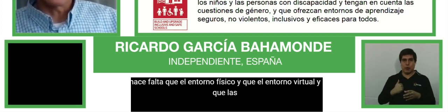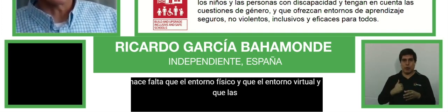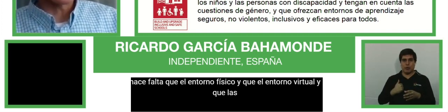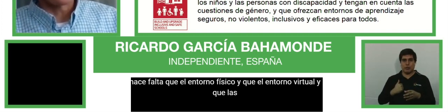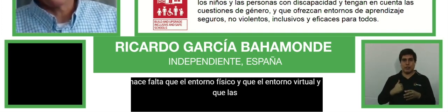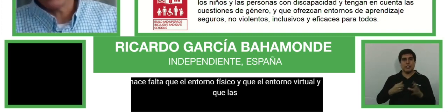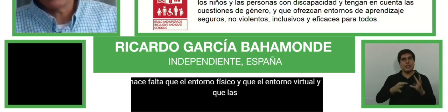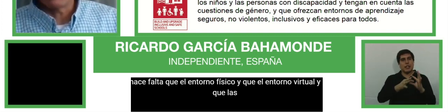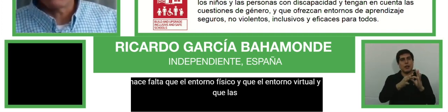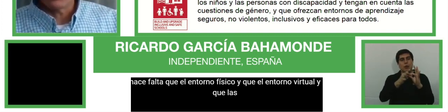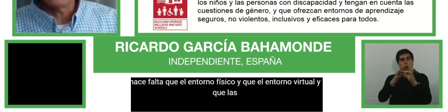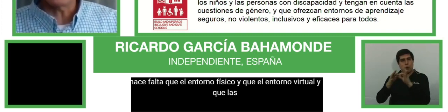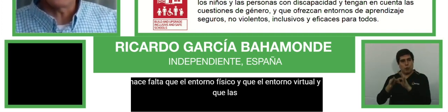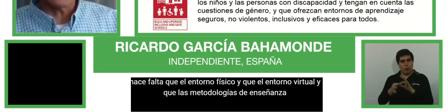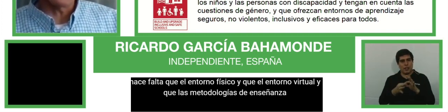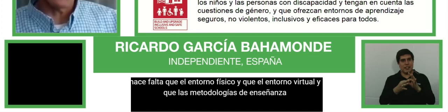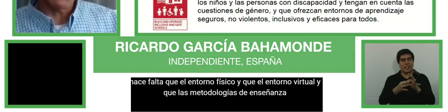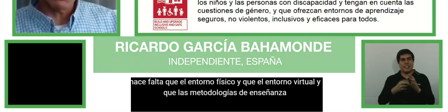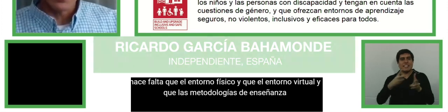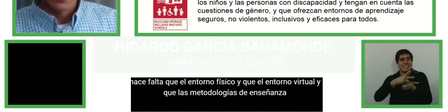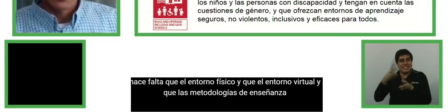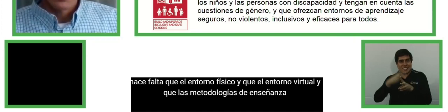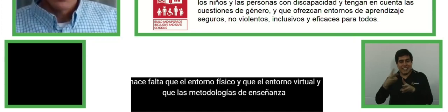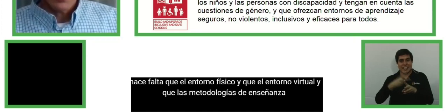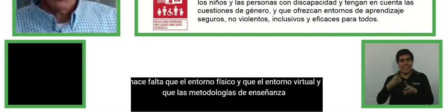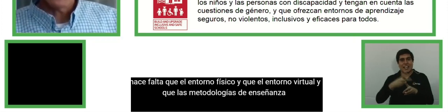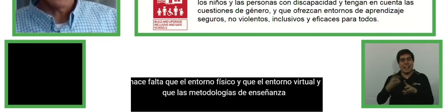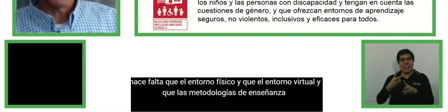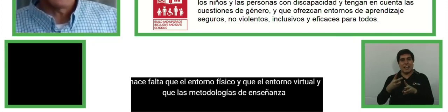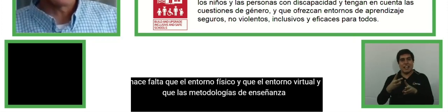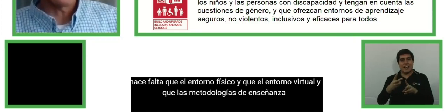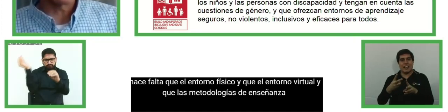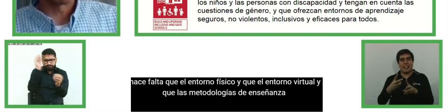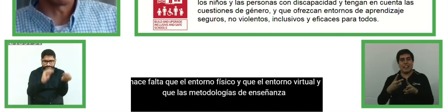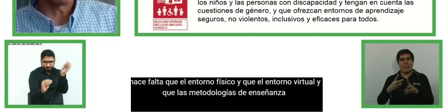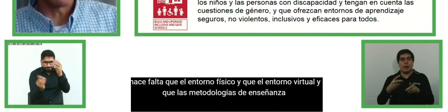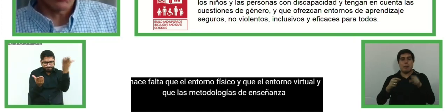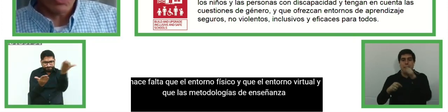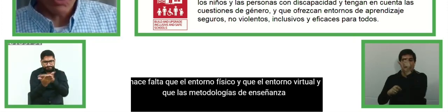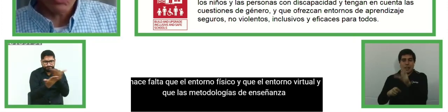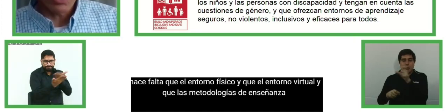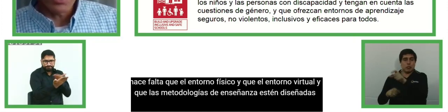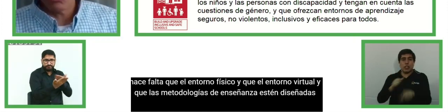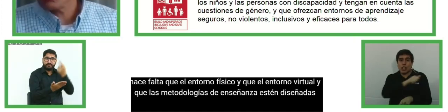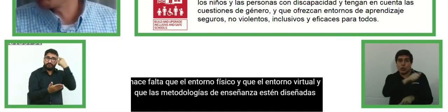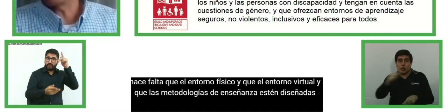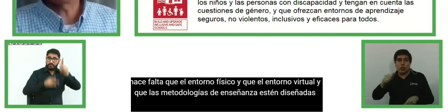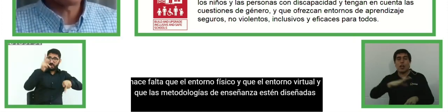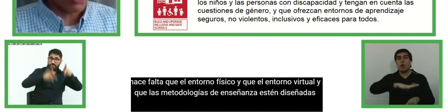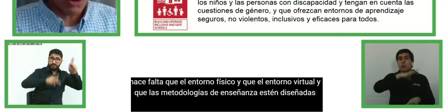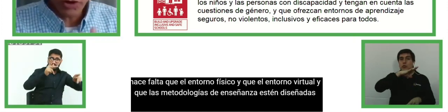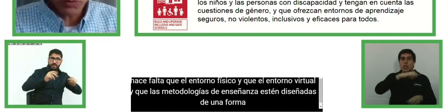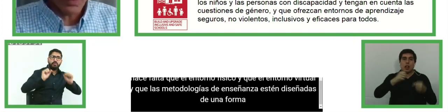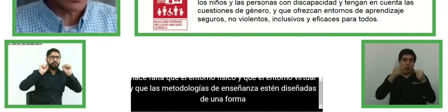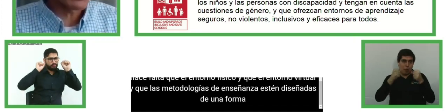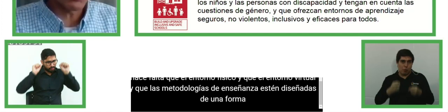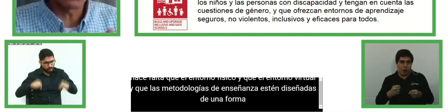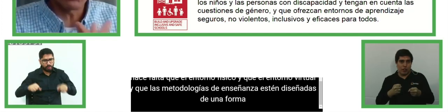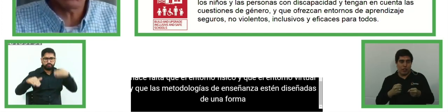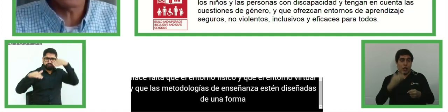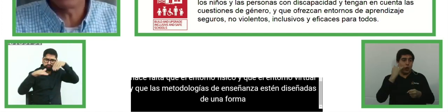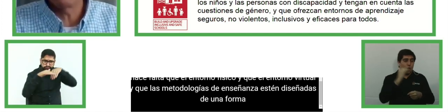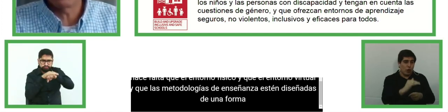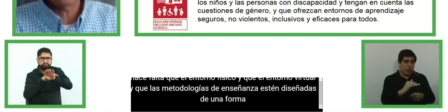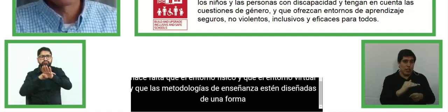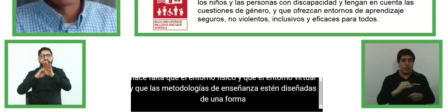designed in such a way that can be used by all children, by all students, by all people